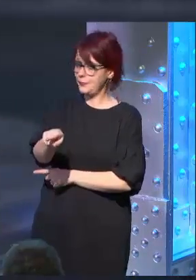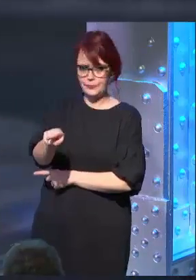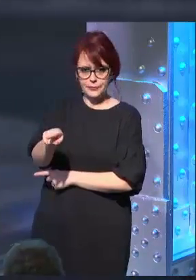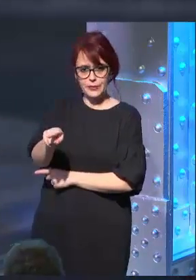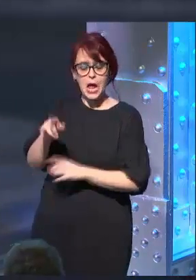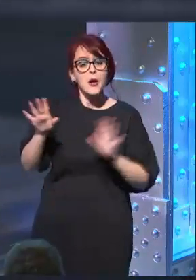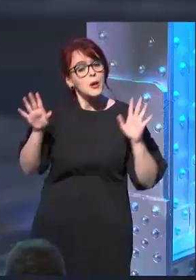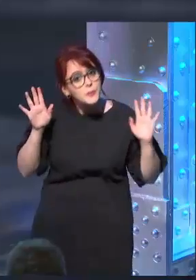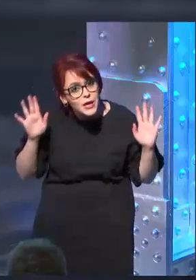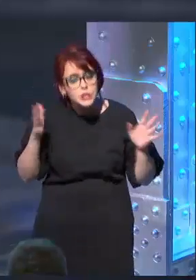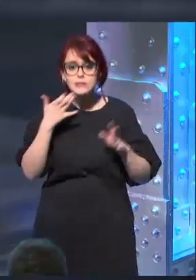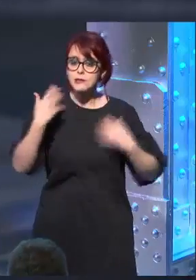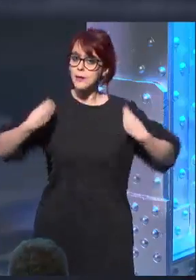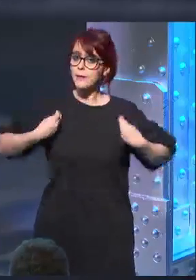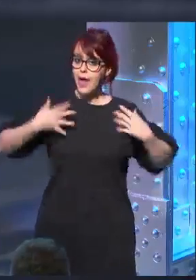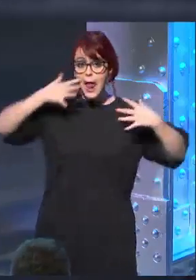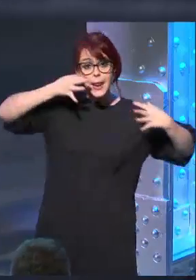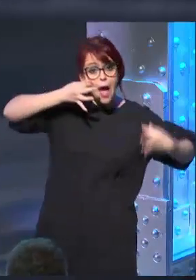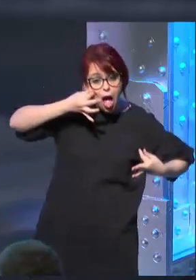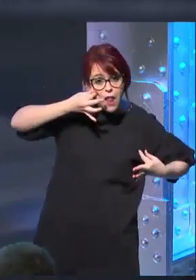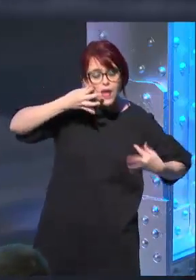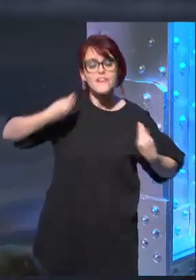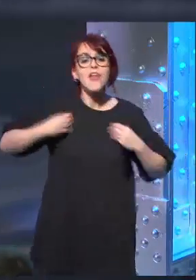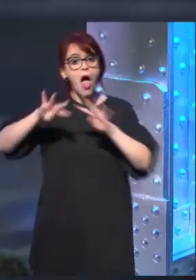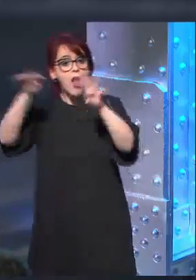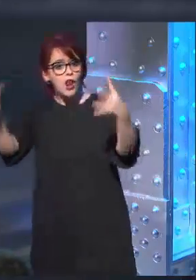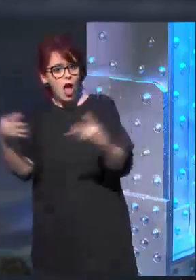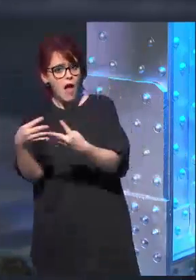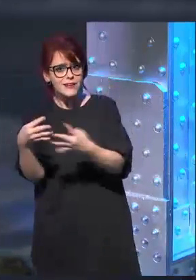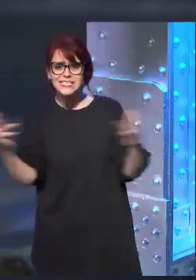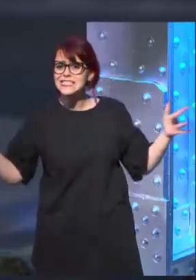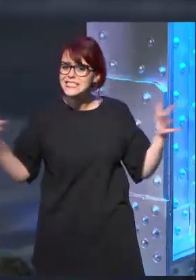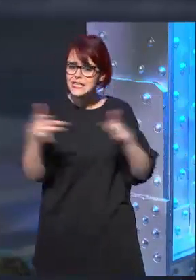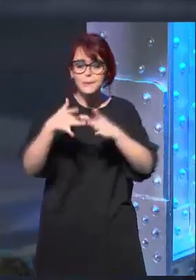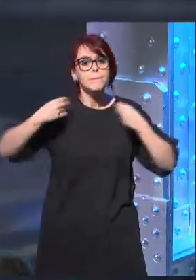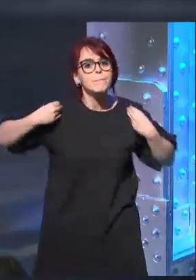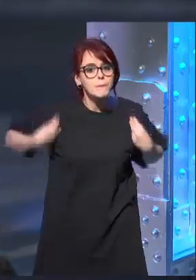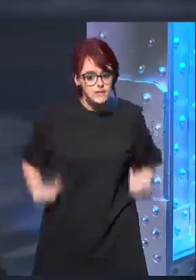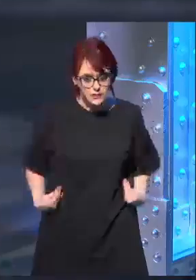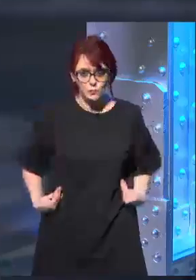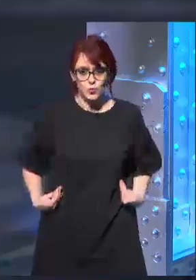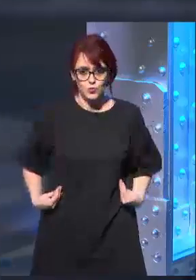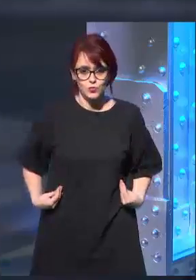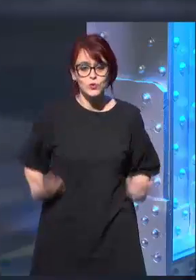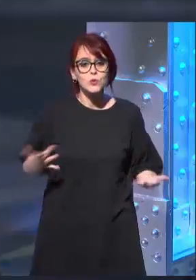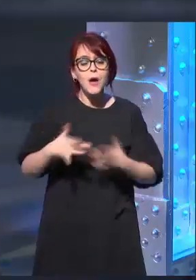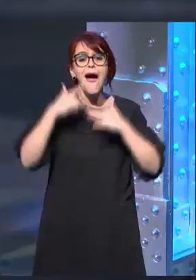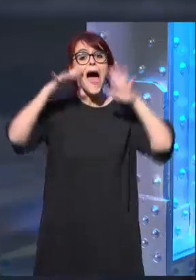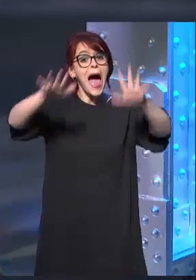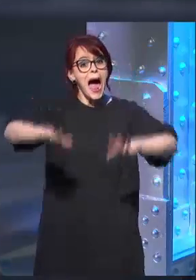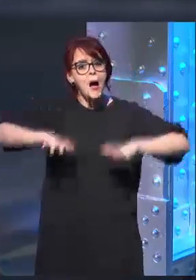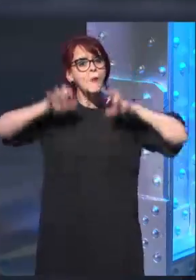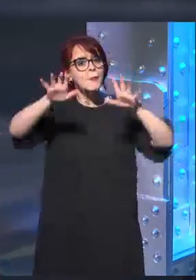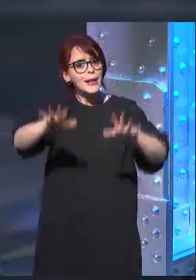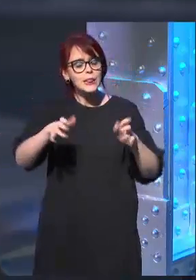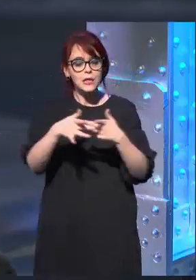I would go back to the similarity with the real world. If something is right in the real world, it probably will be right